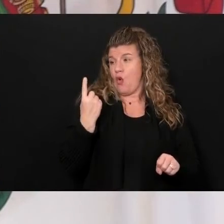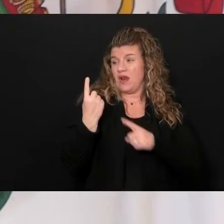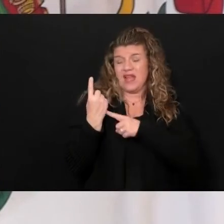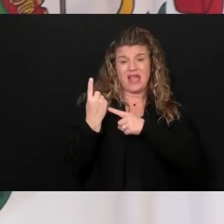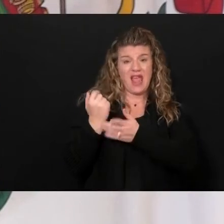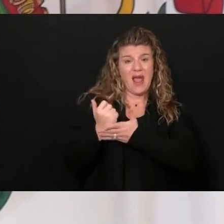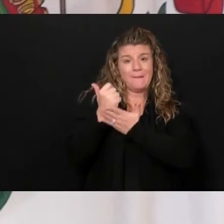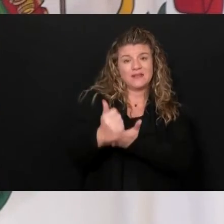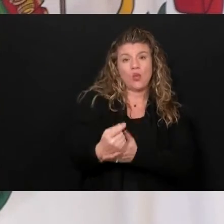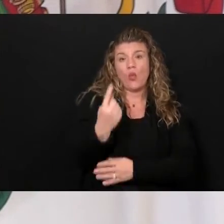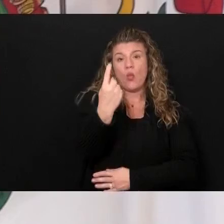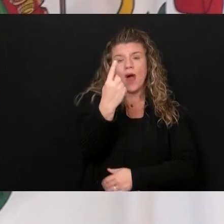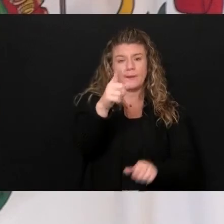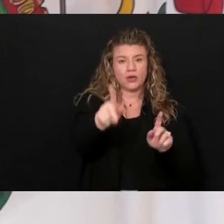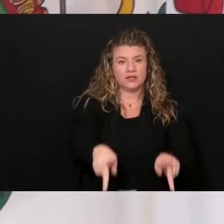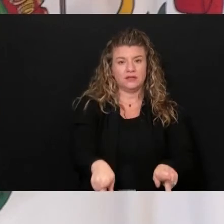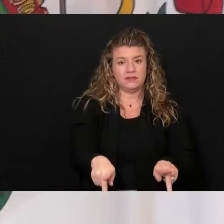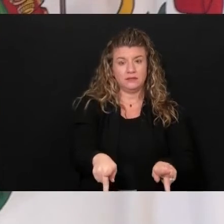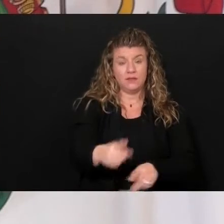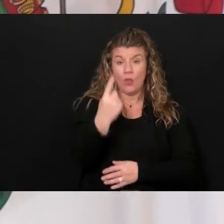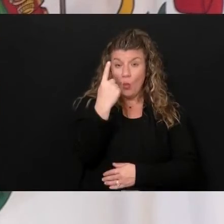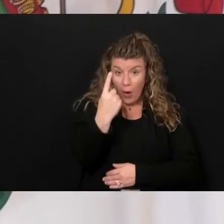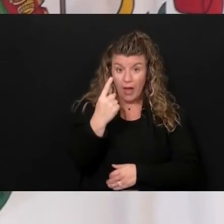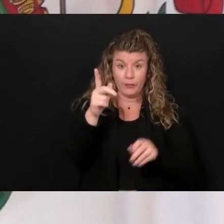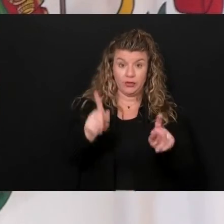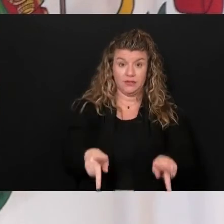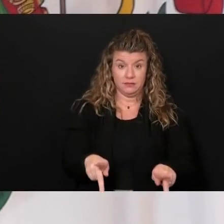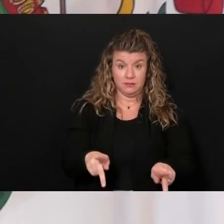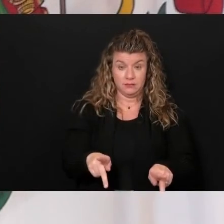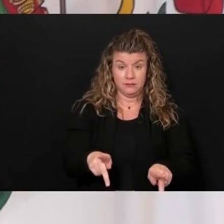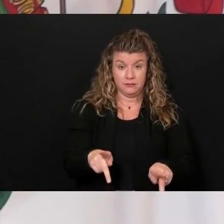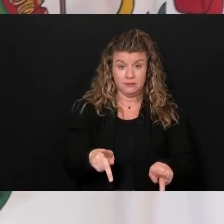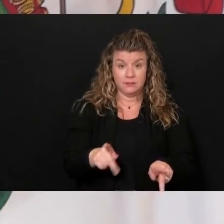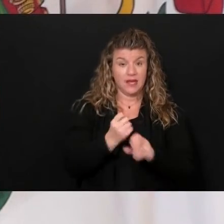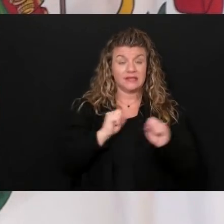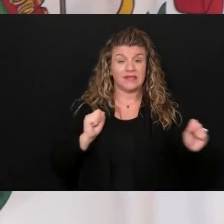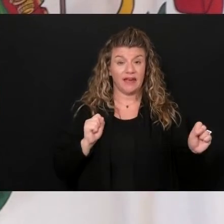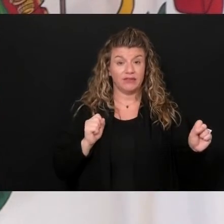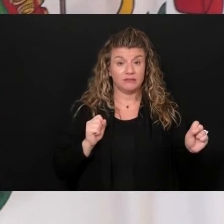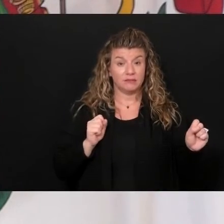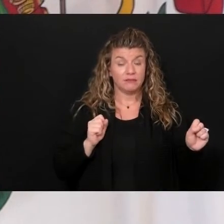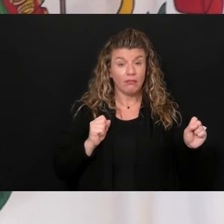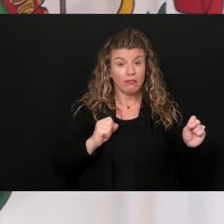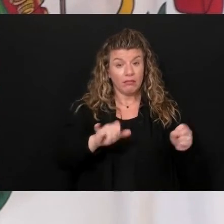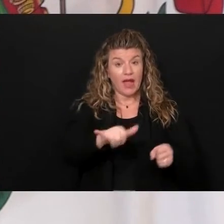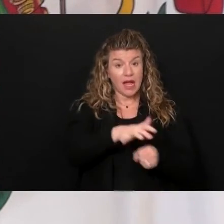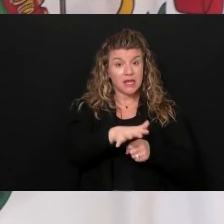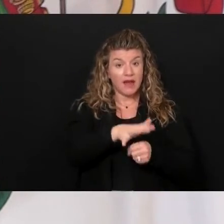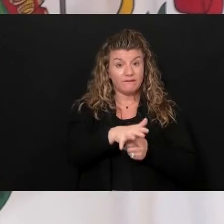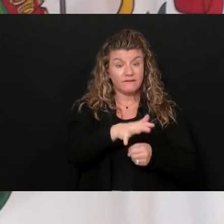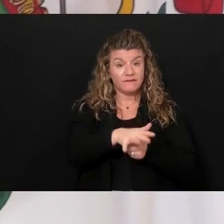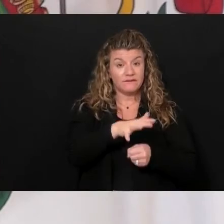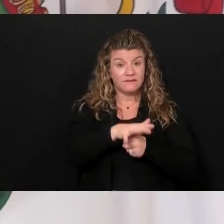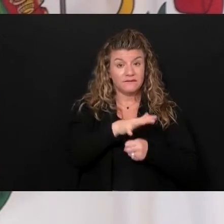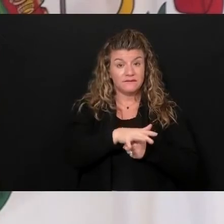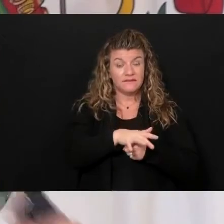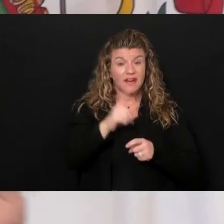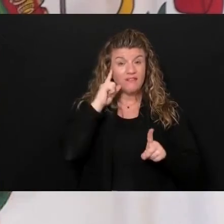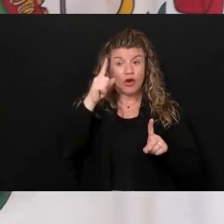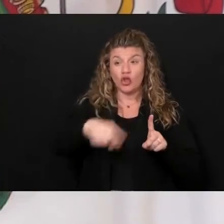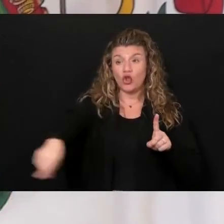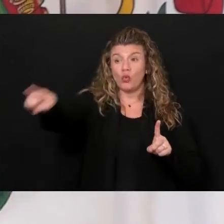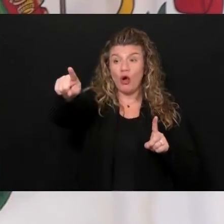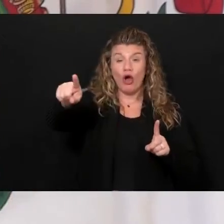one person, one death, isn't that enough? For all those that don't believe